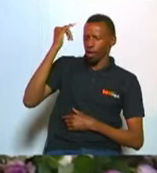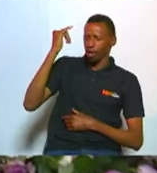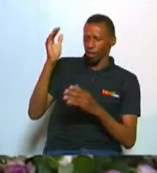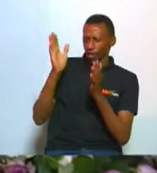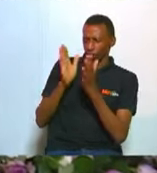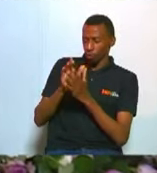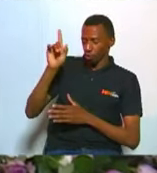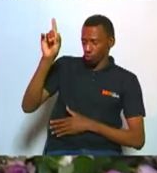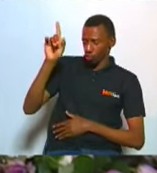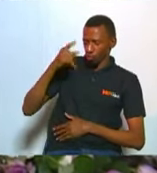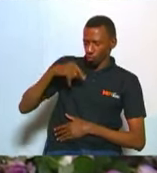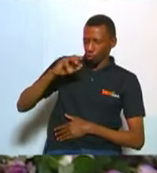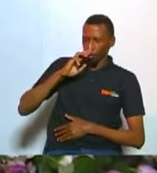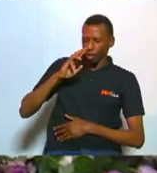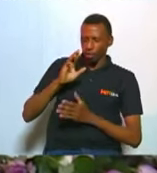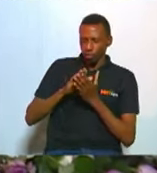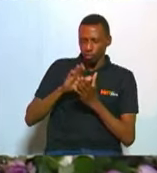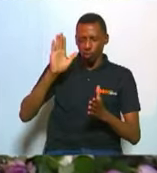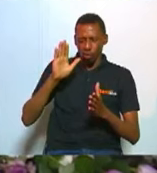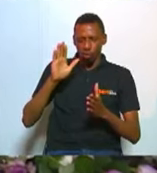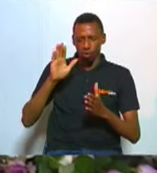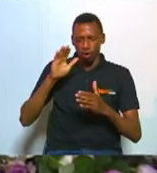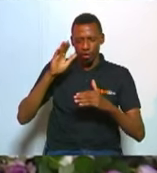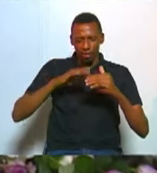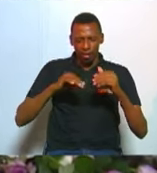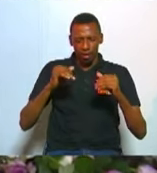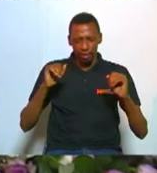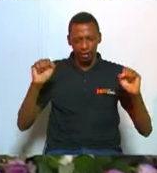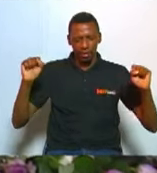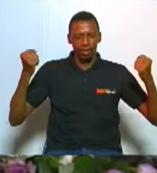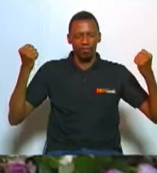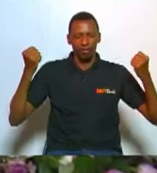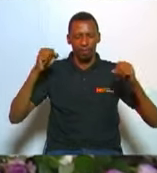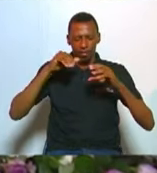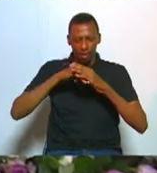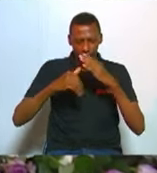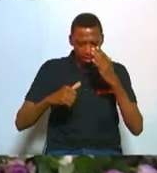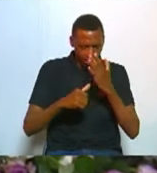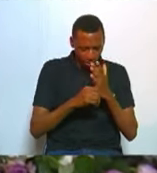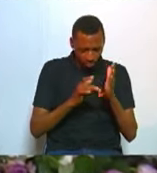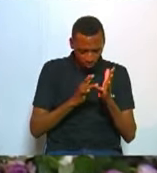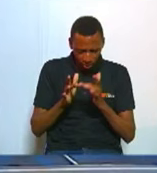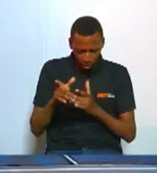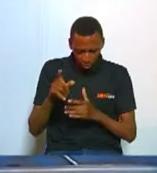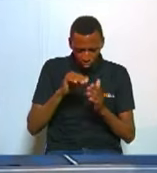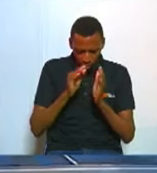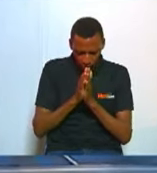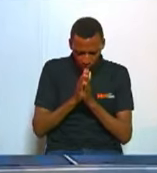we are more than safe. In Jesus' name we pray. Amen.